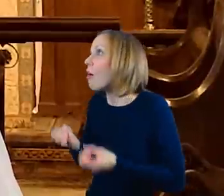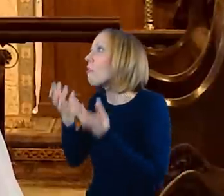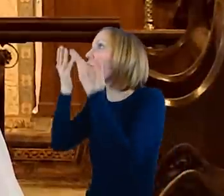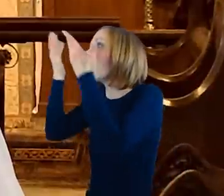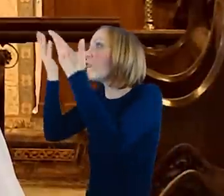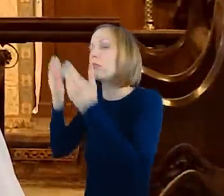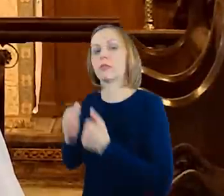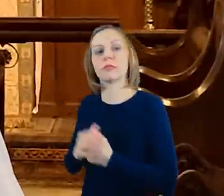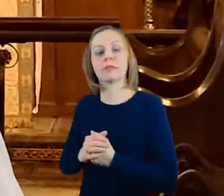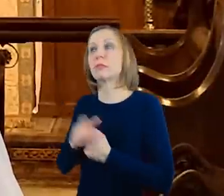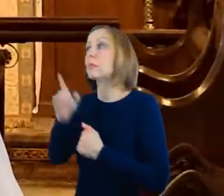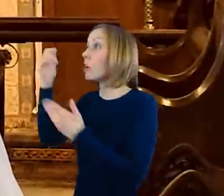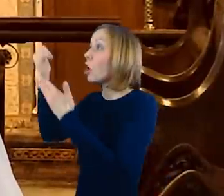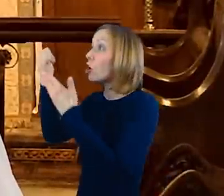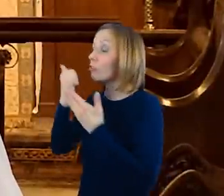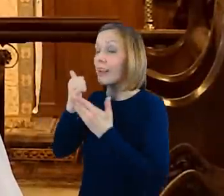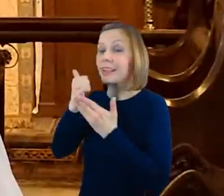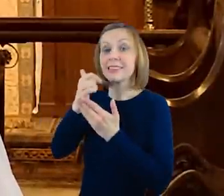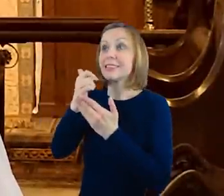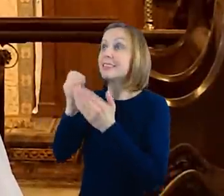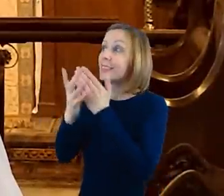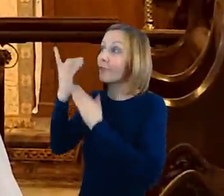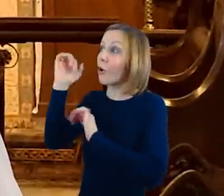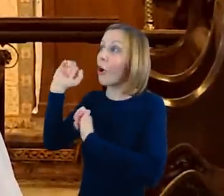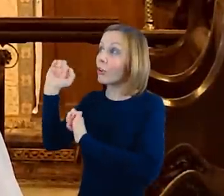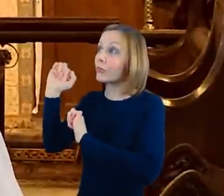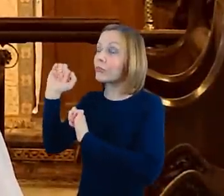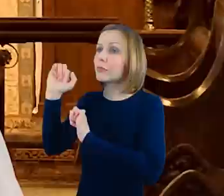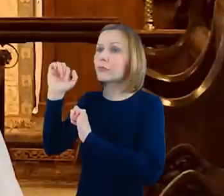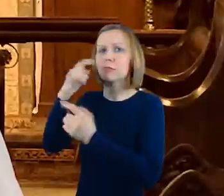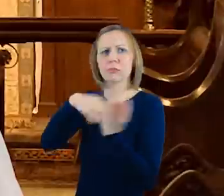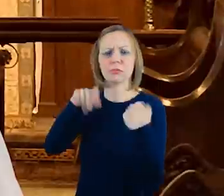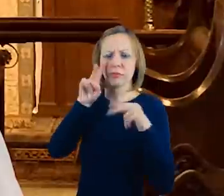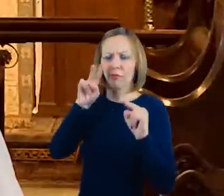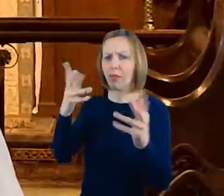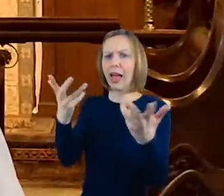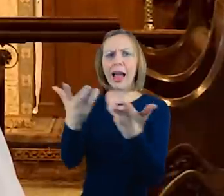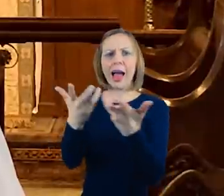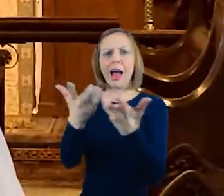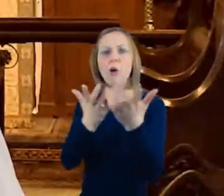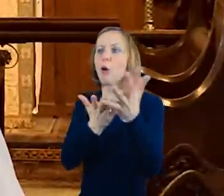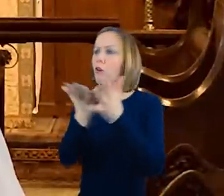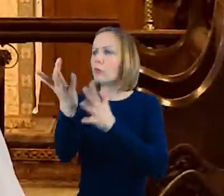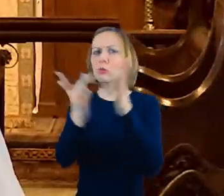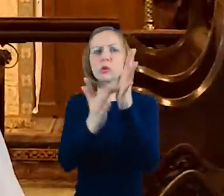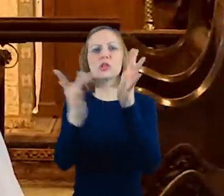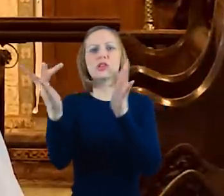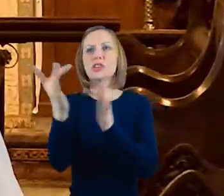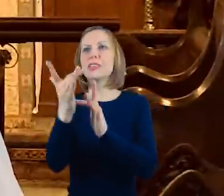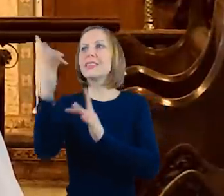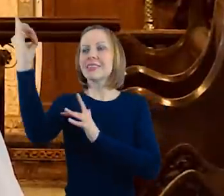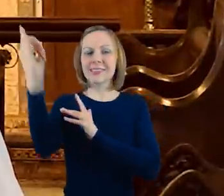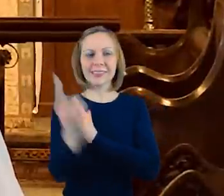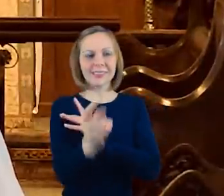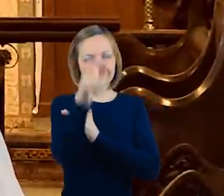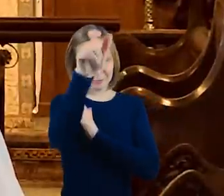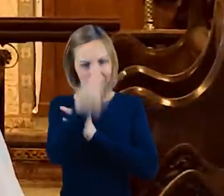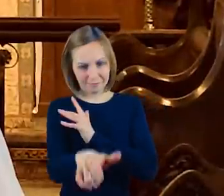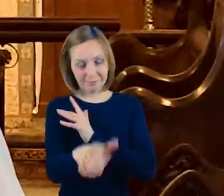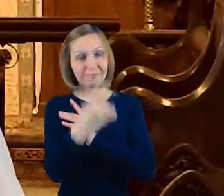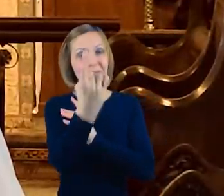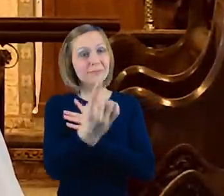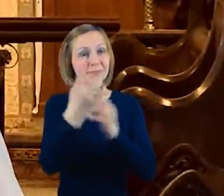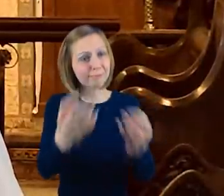The grace of God has dawned upon the world through our Saviour Jesus Christ, who sacrificed himself for